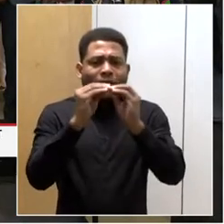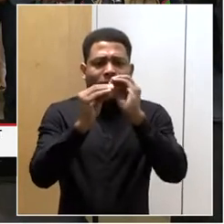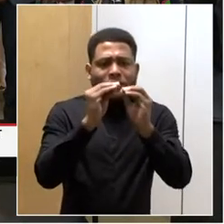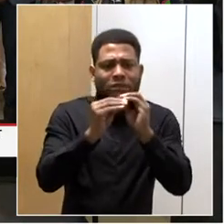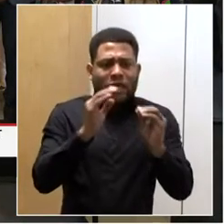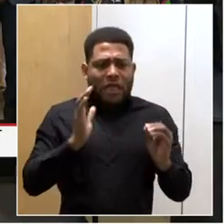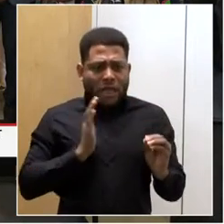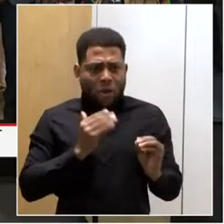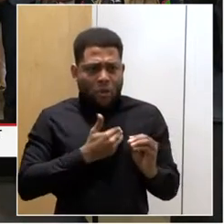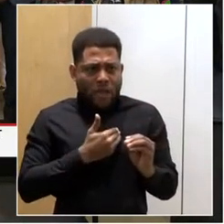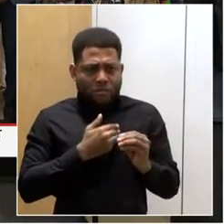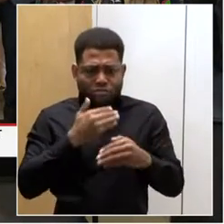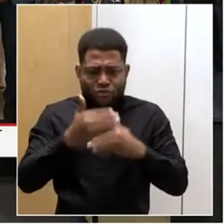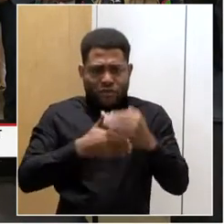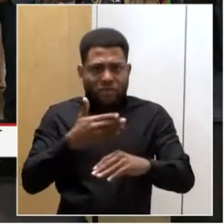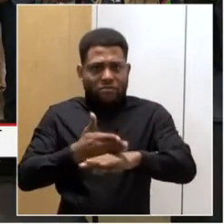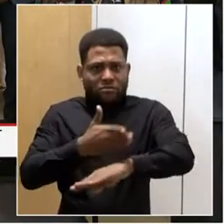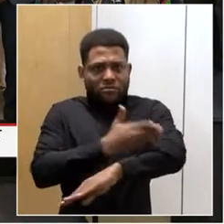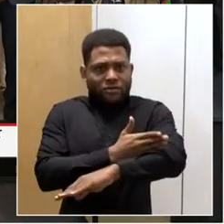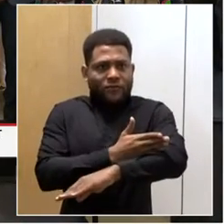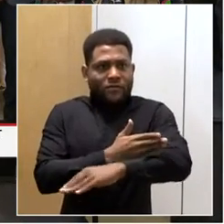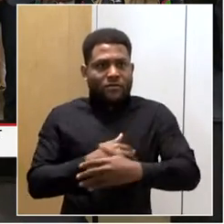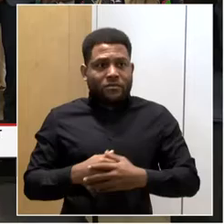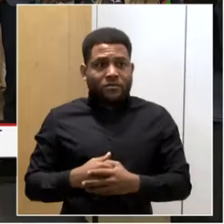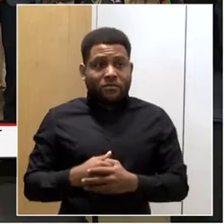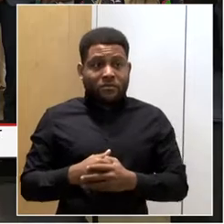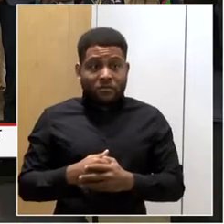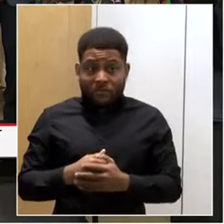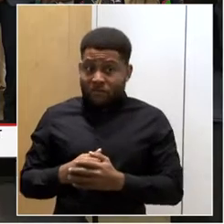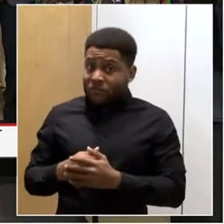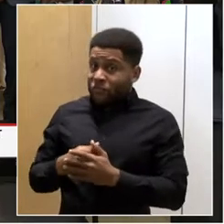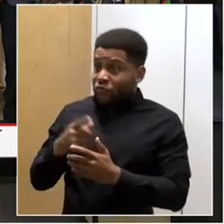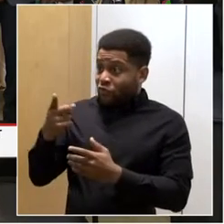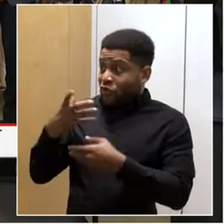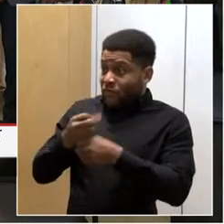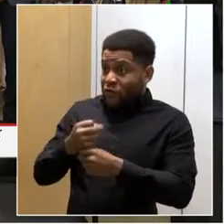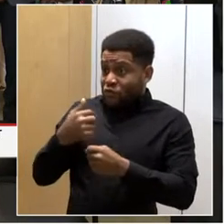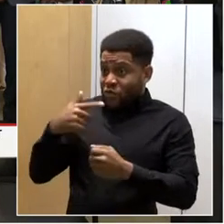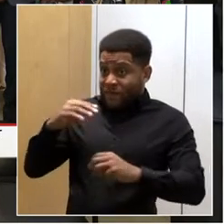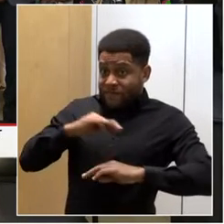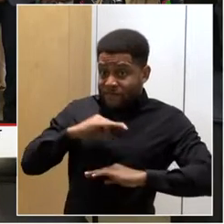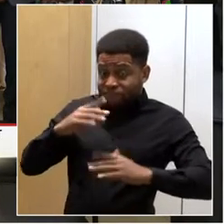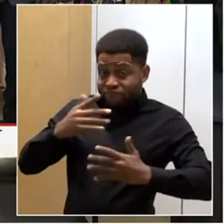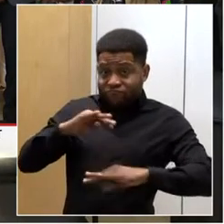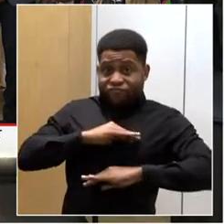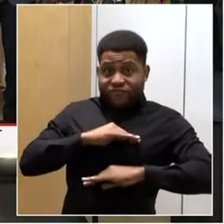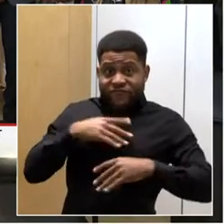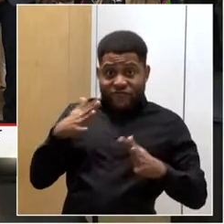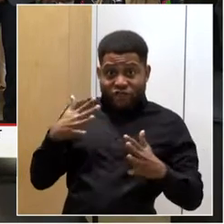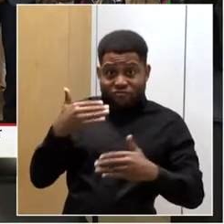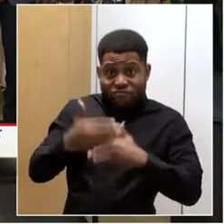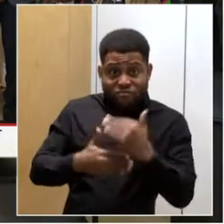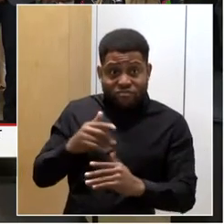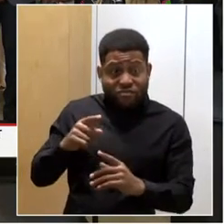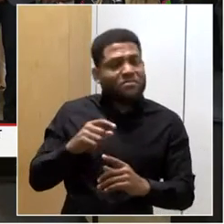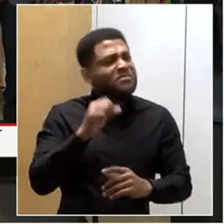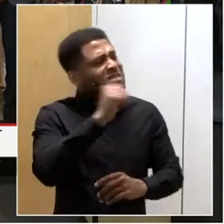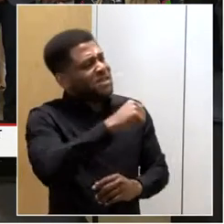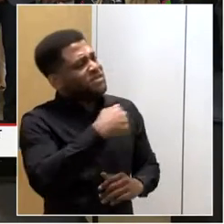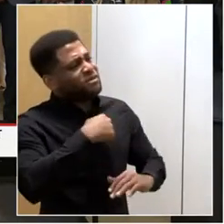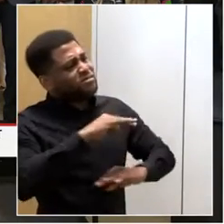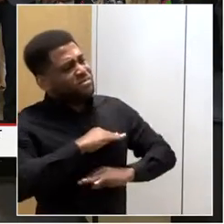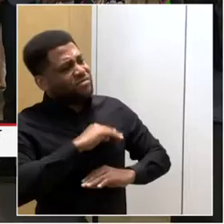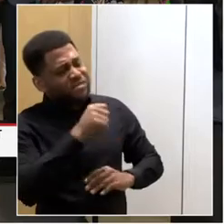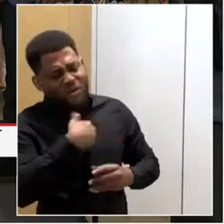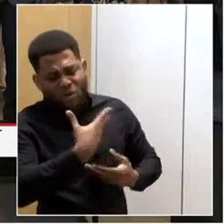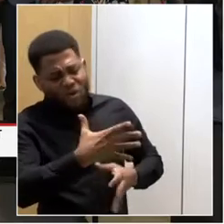better. So you're confident you have enough inspectors for the need? I am confident that we have what we need to make this happen. Yep.